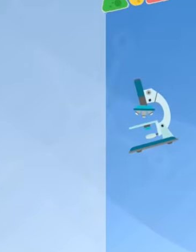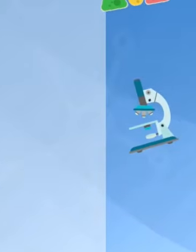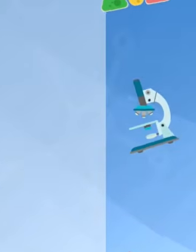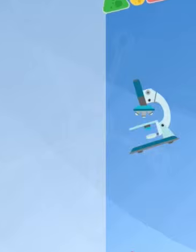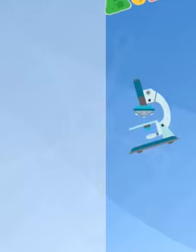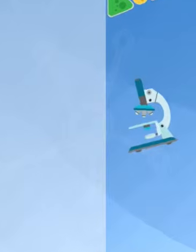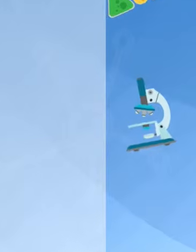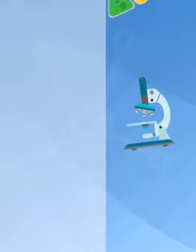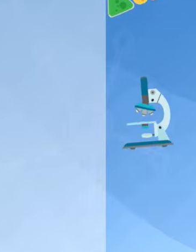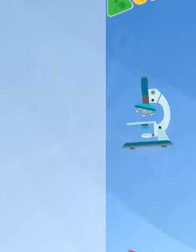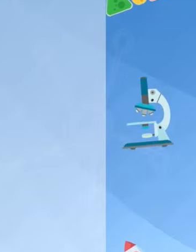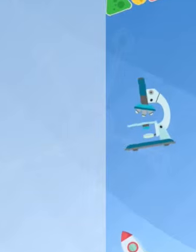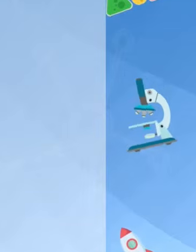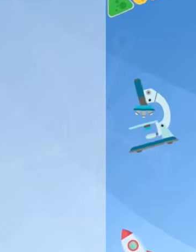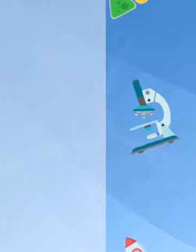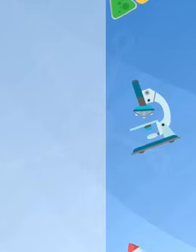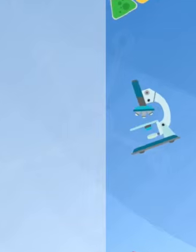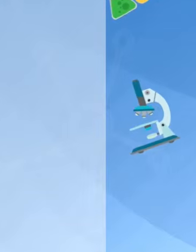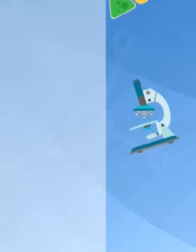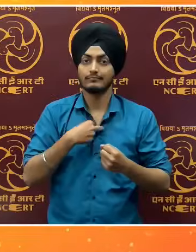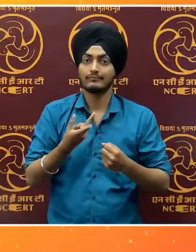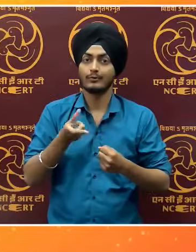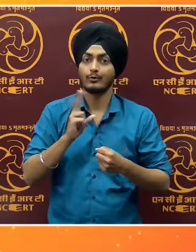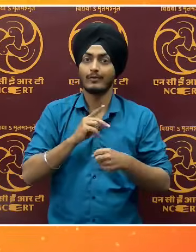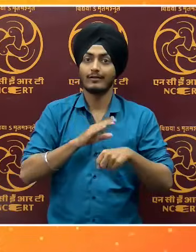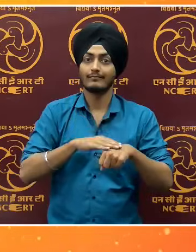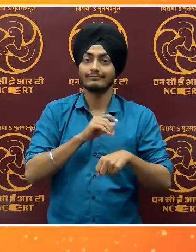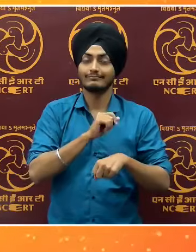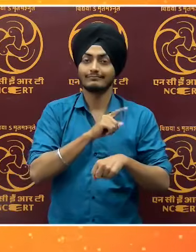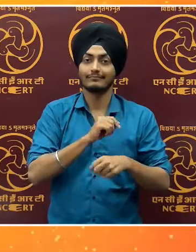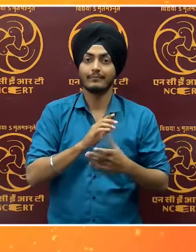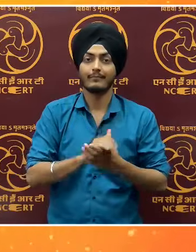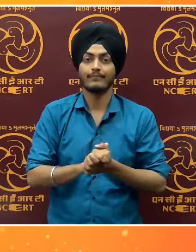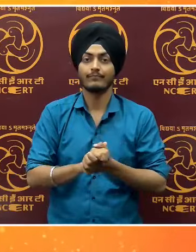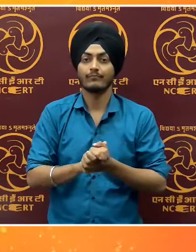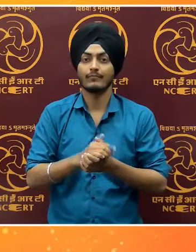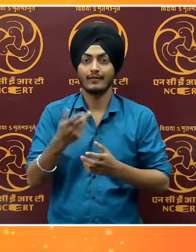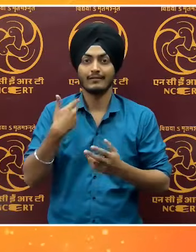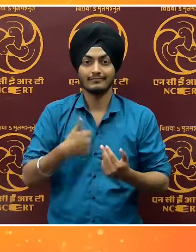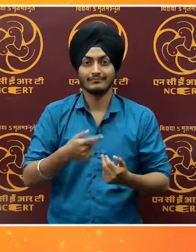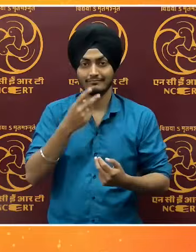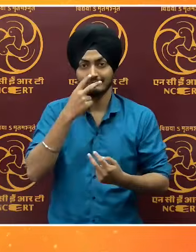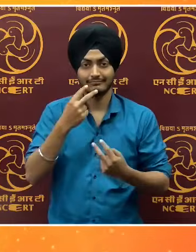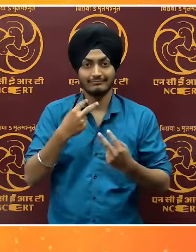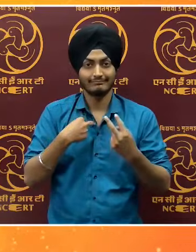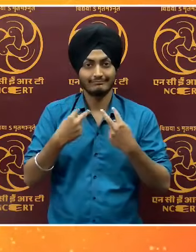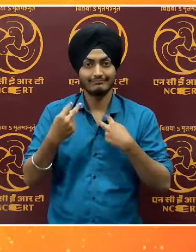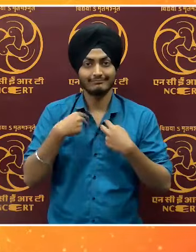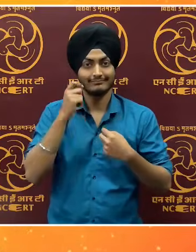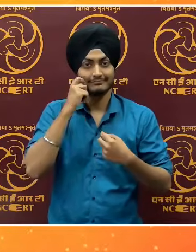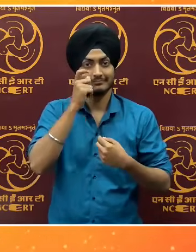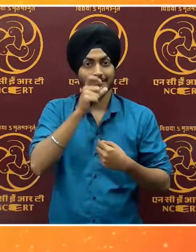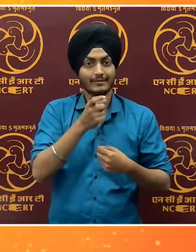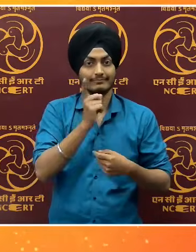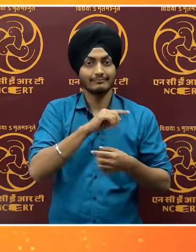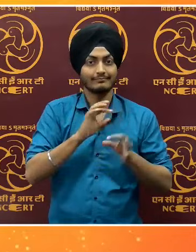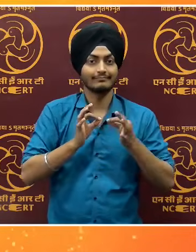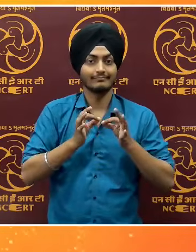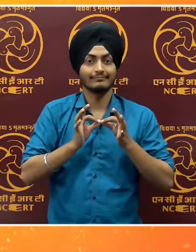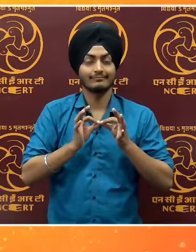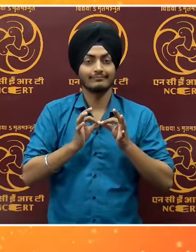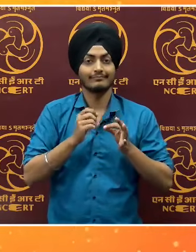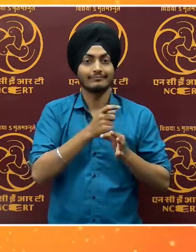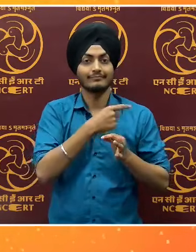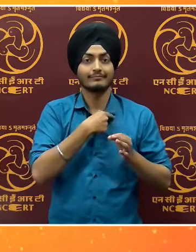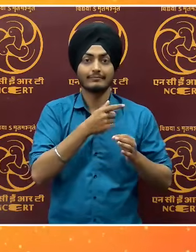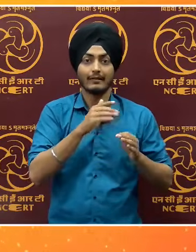YouTube channel, that is NCERT Official. Well, you can see on your screens, we have a sign language interpreter with us.